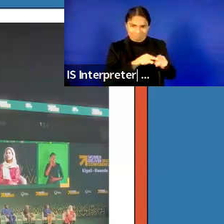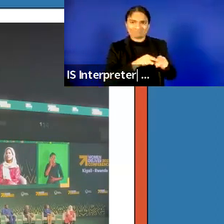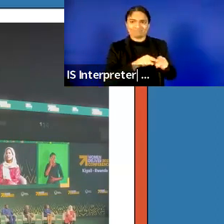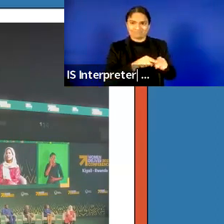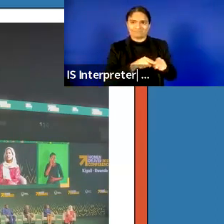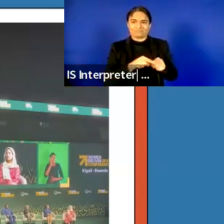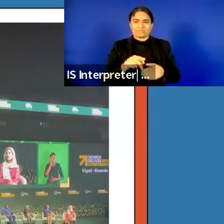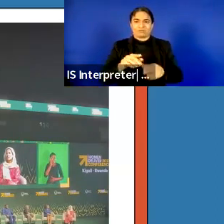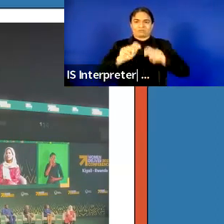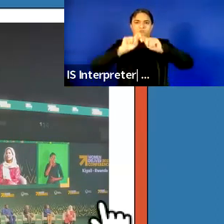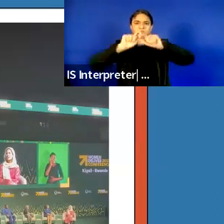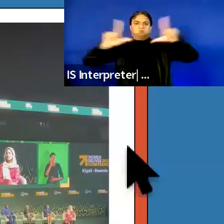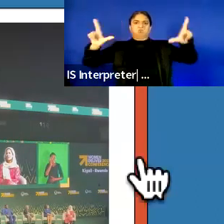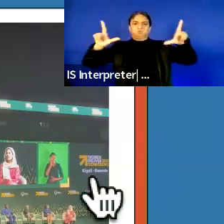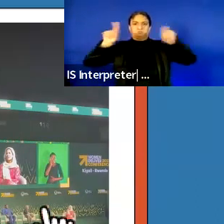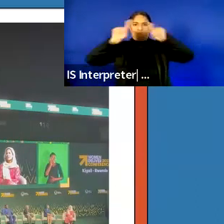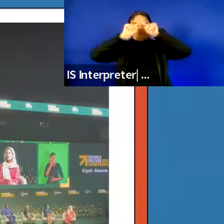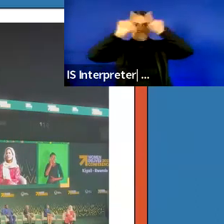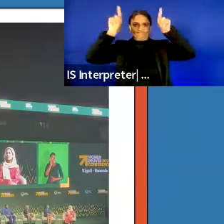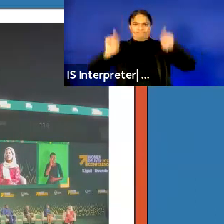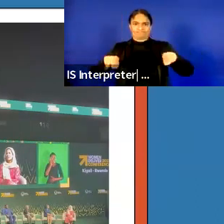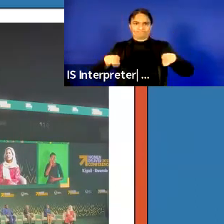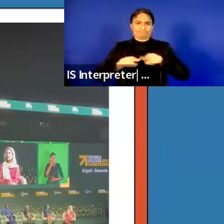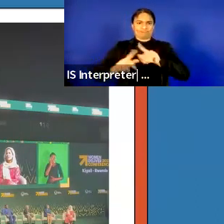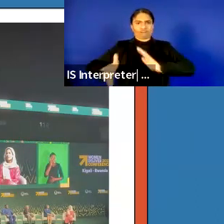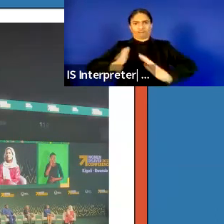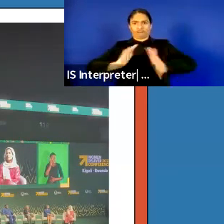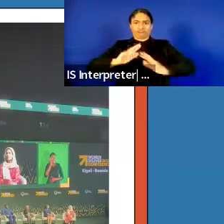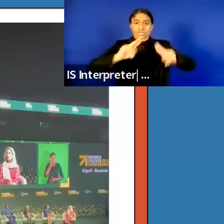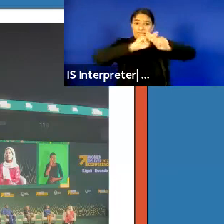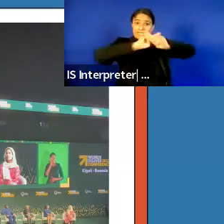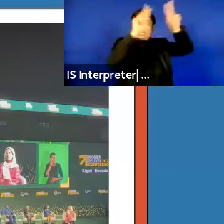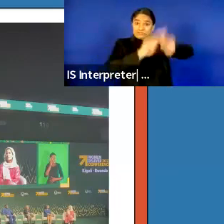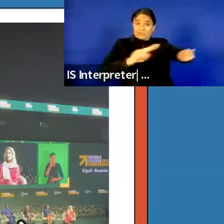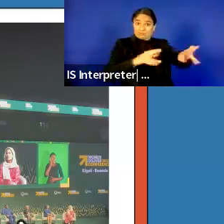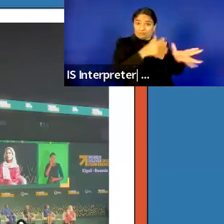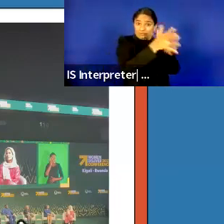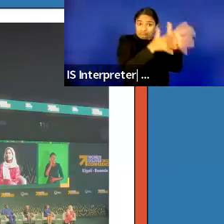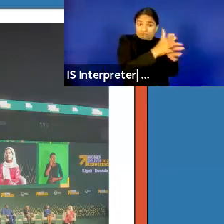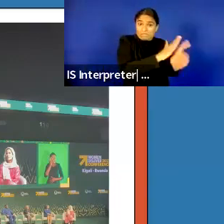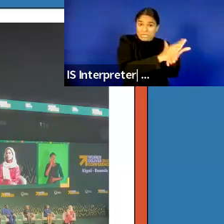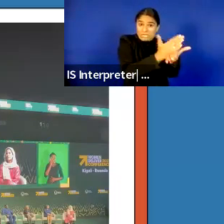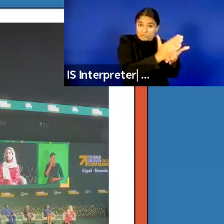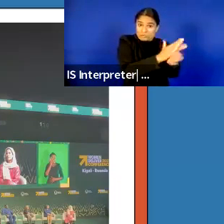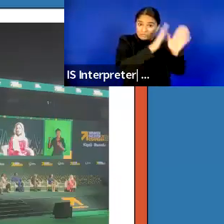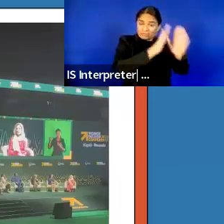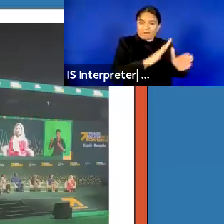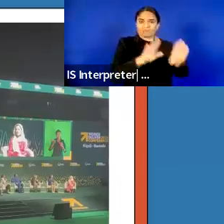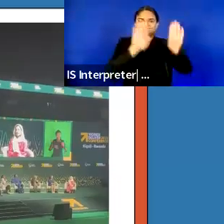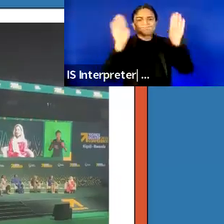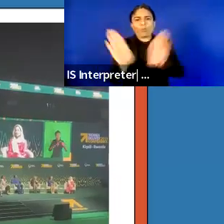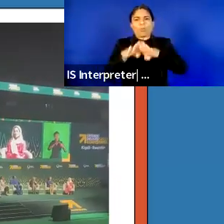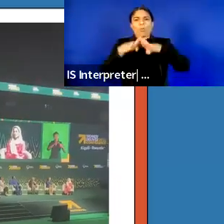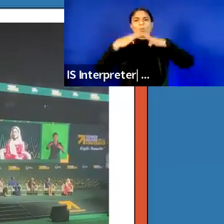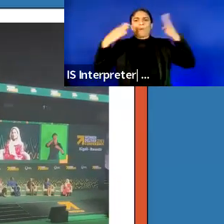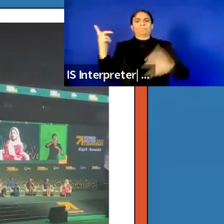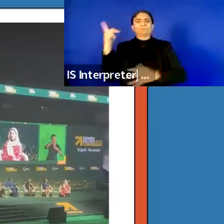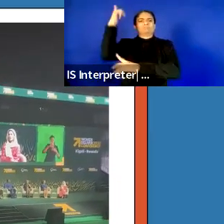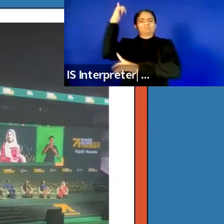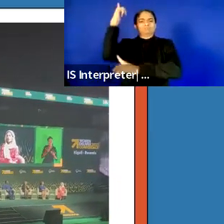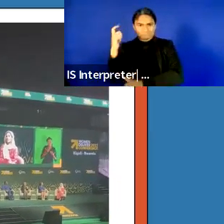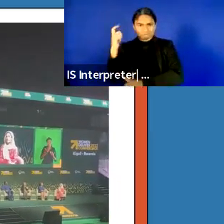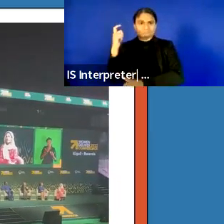sign interpreter for the opening session. So, and you will find that also on the mobile app